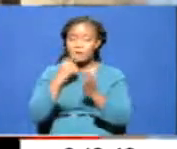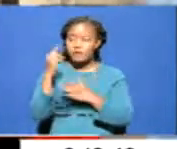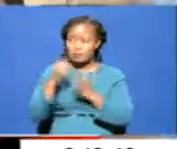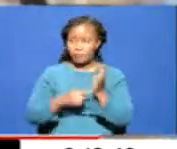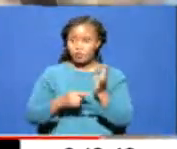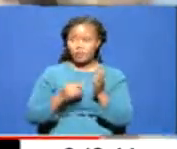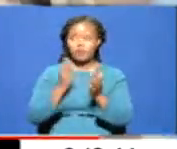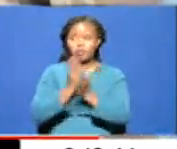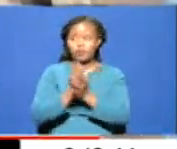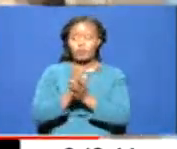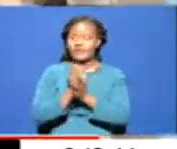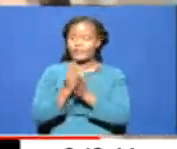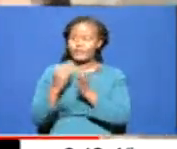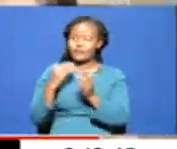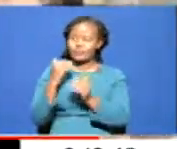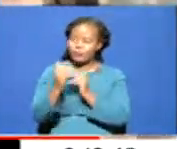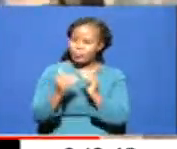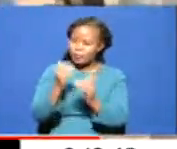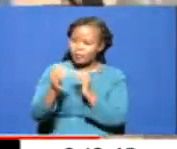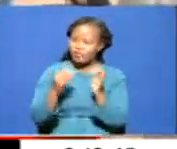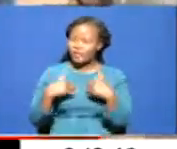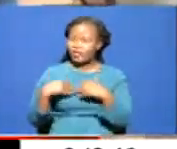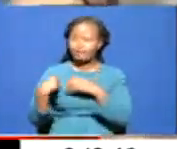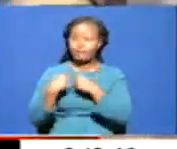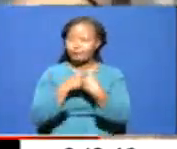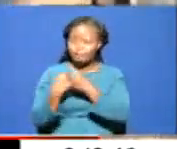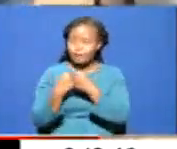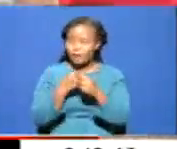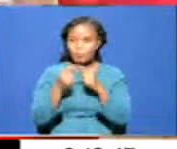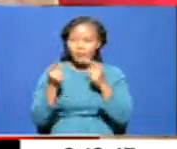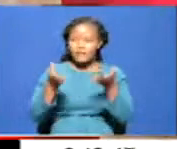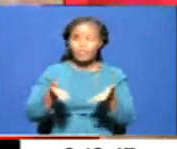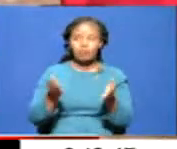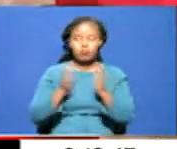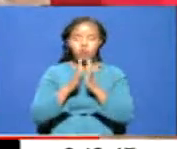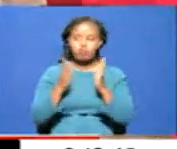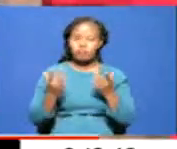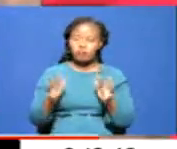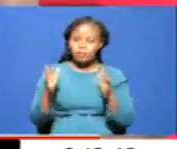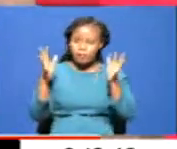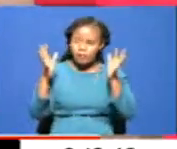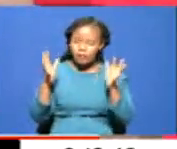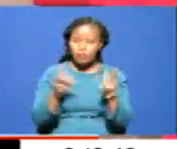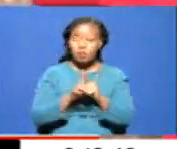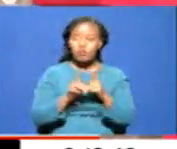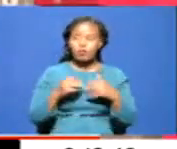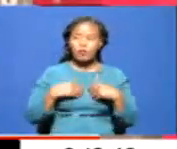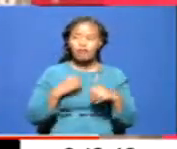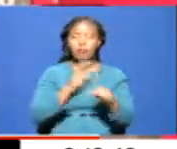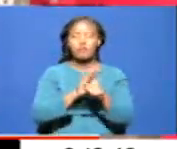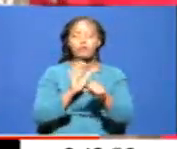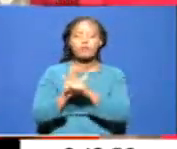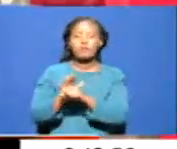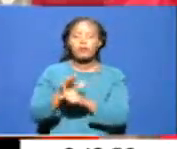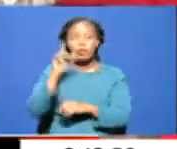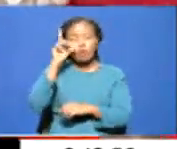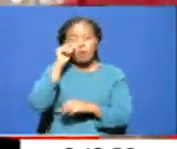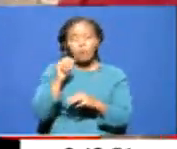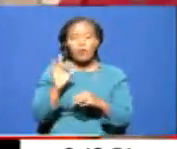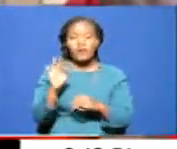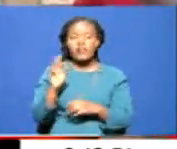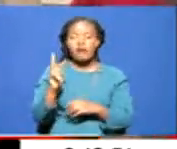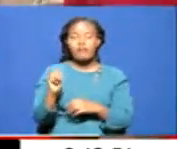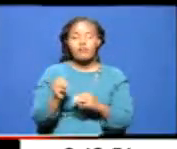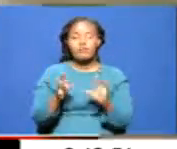though the journey has been bumpy, it was worth celebrating. The event brought together affiliate stations Pwani FM, Radio, and the